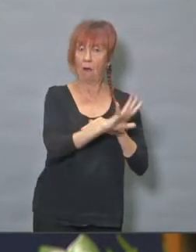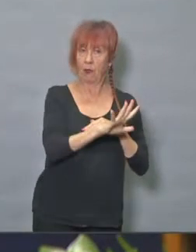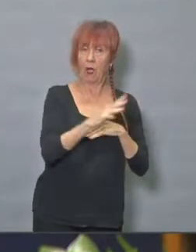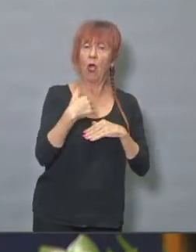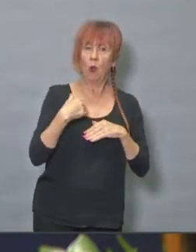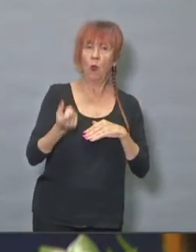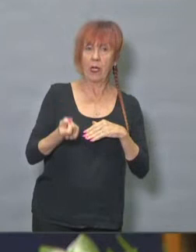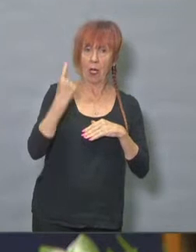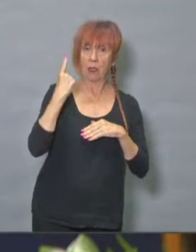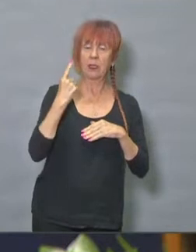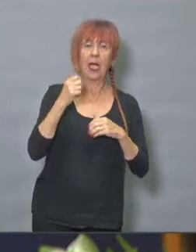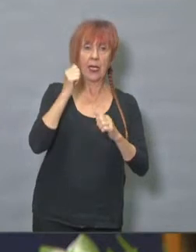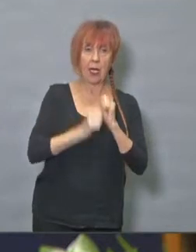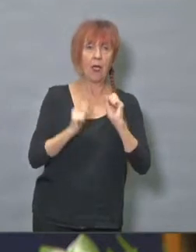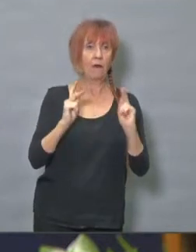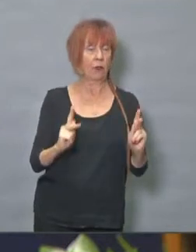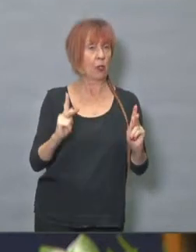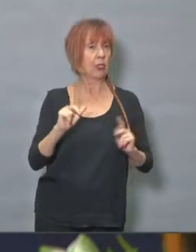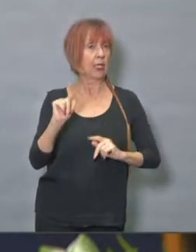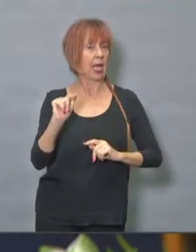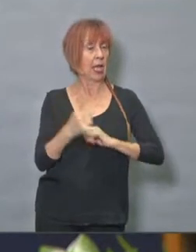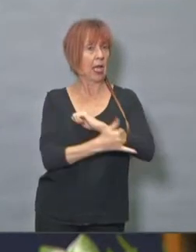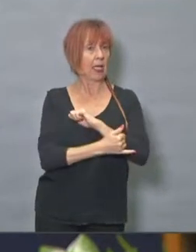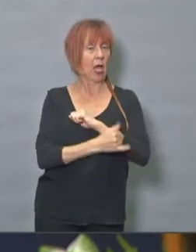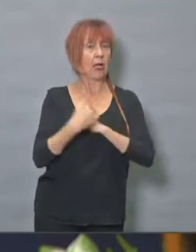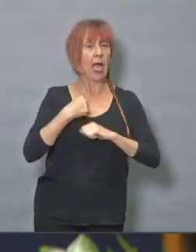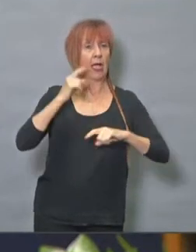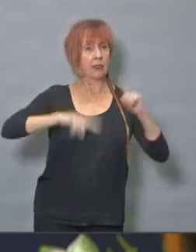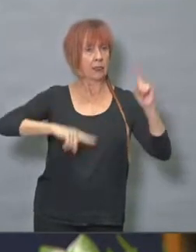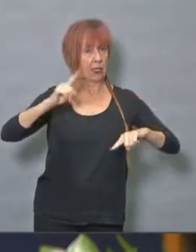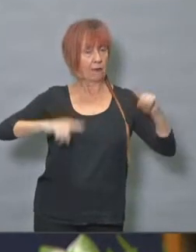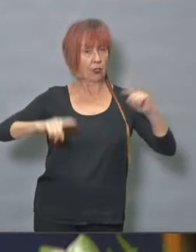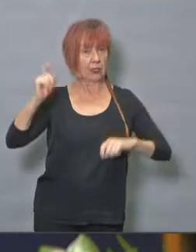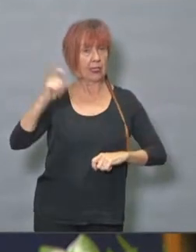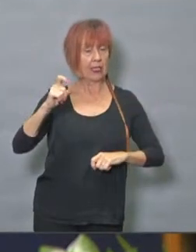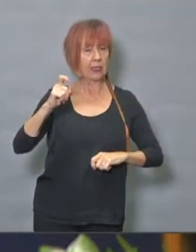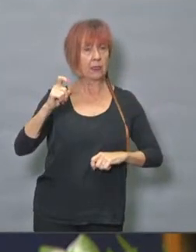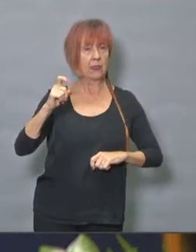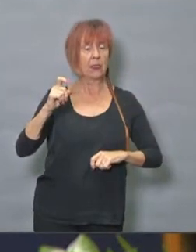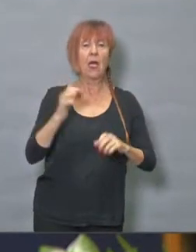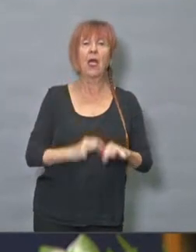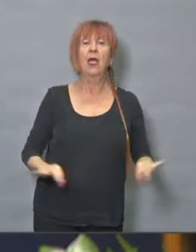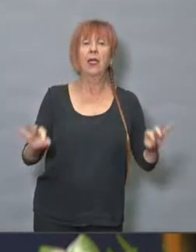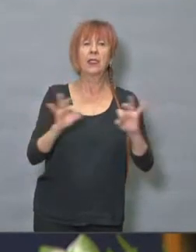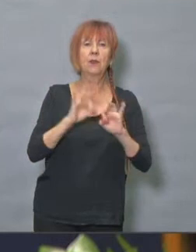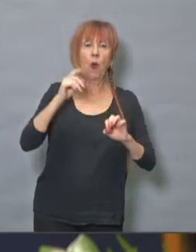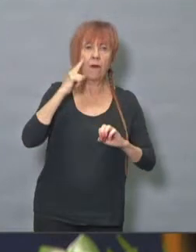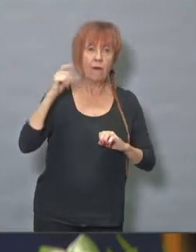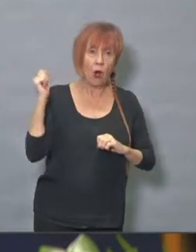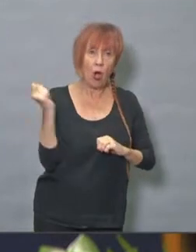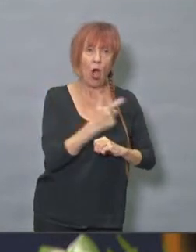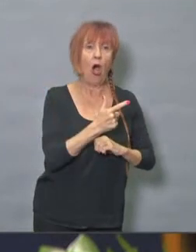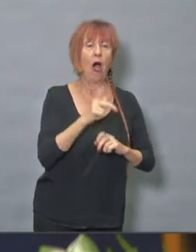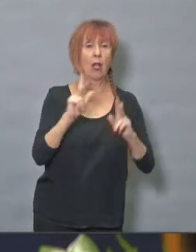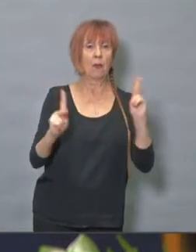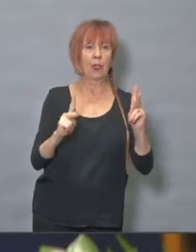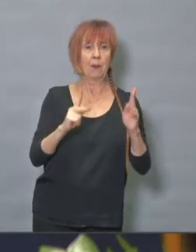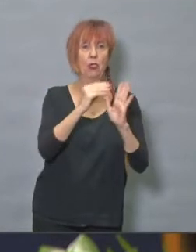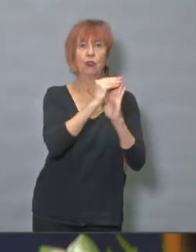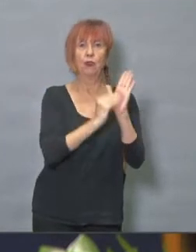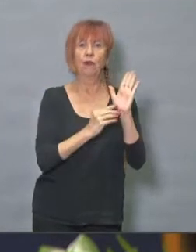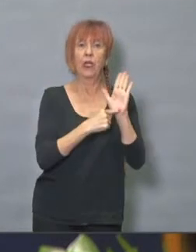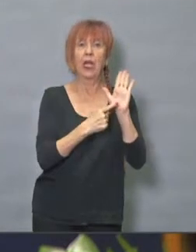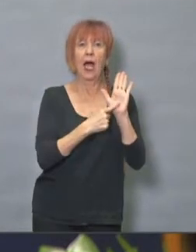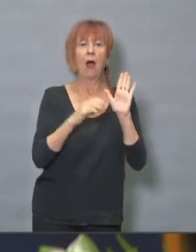in LA County has diverse needs. It is so important for everyone to complete the census so our communities